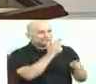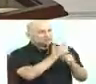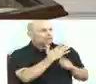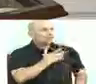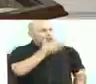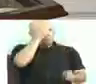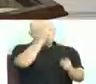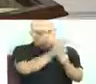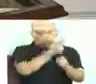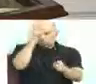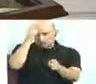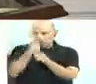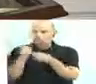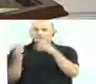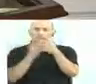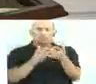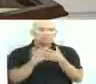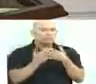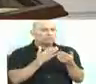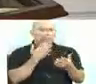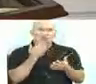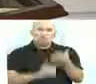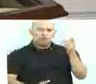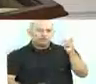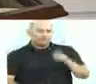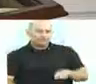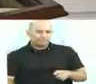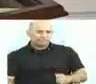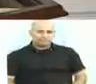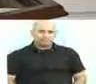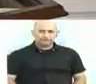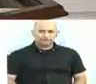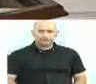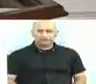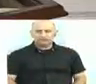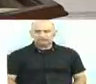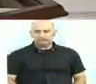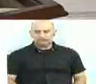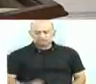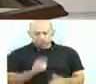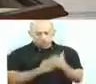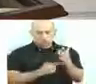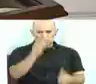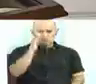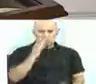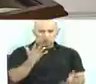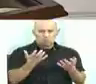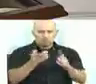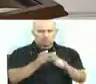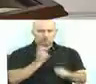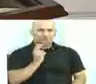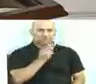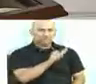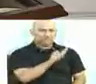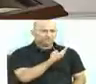brothers, regardless of what is necessary? What does God want from us?